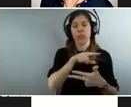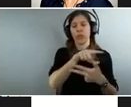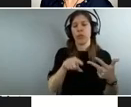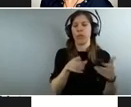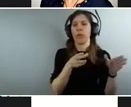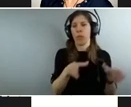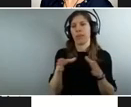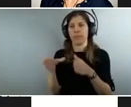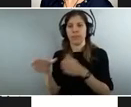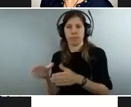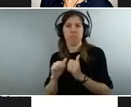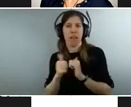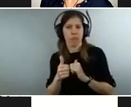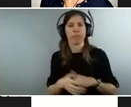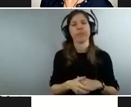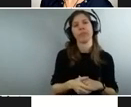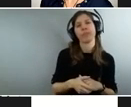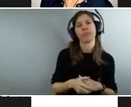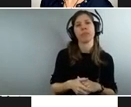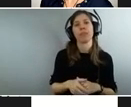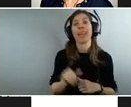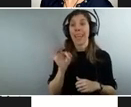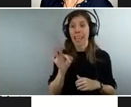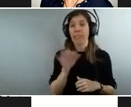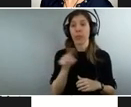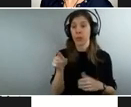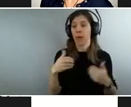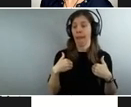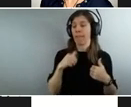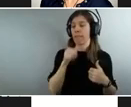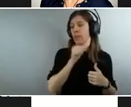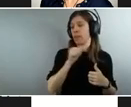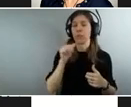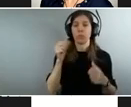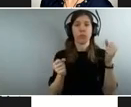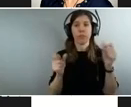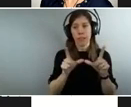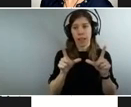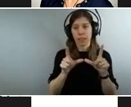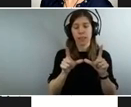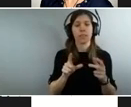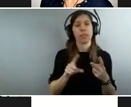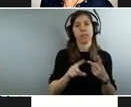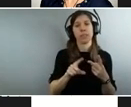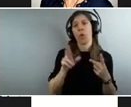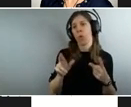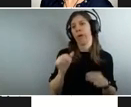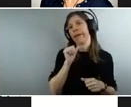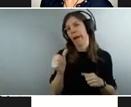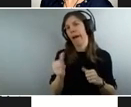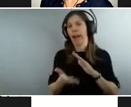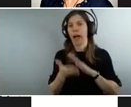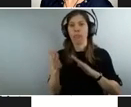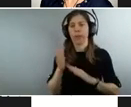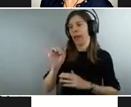can register to vote. If you have an Arizona driver's license or a non-operating ID card that's